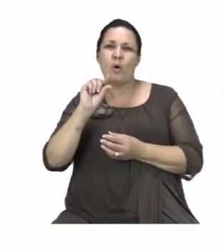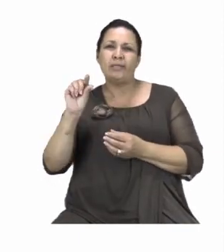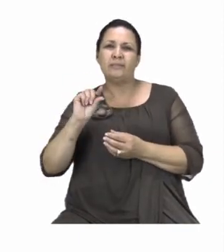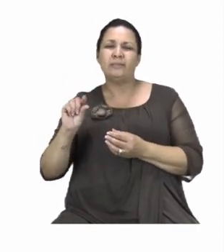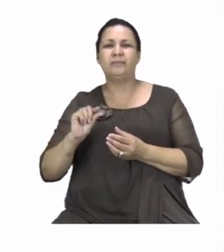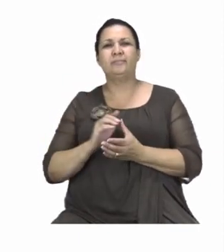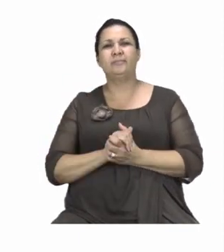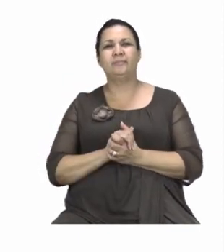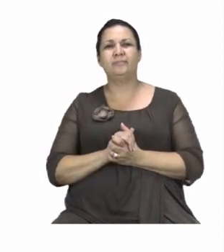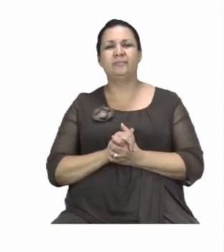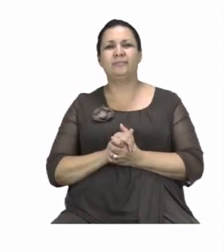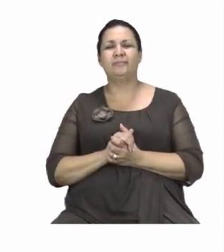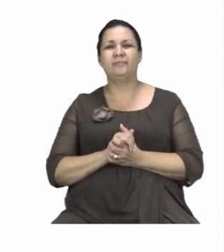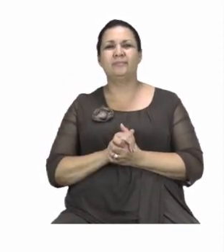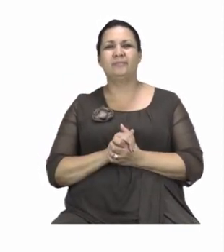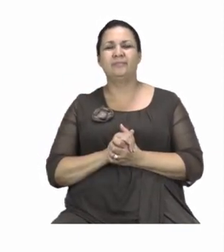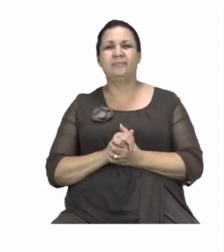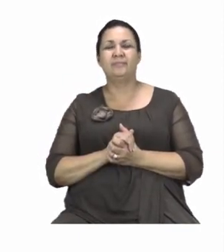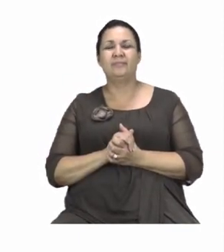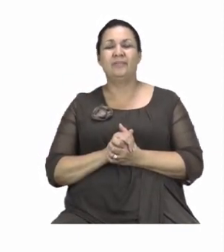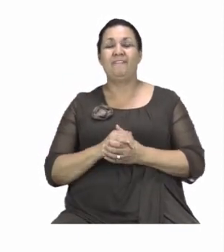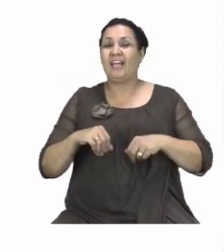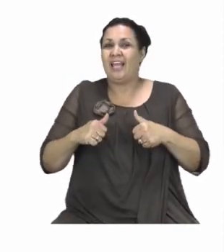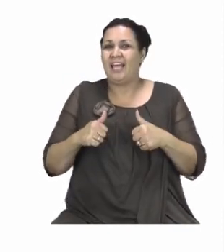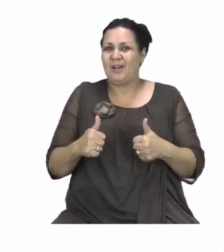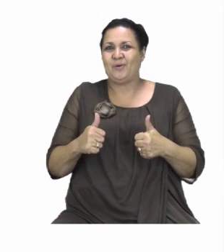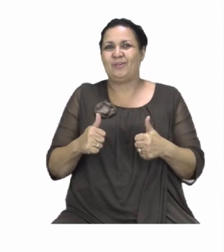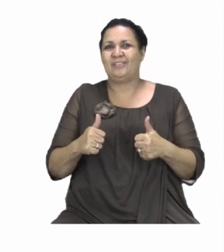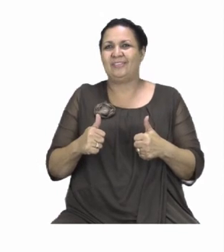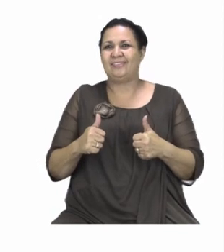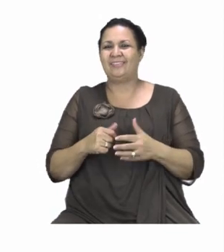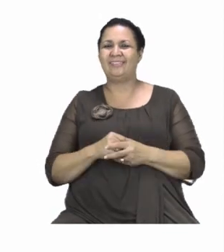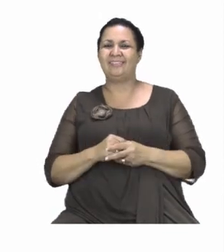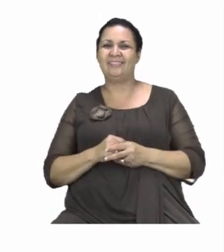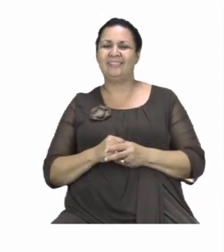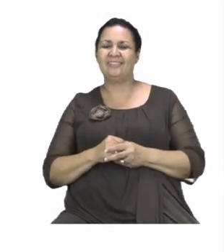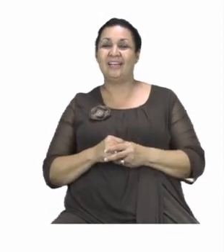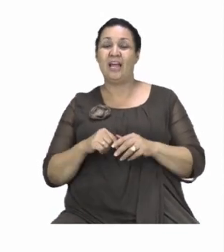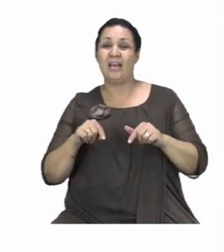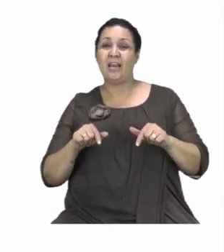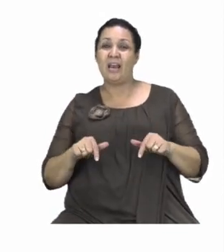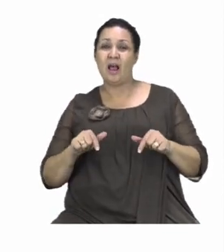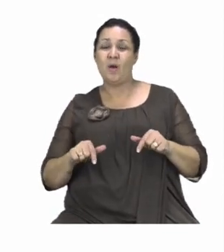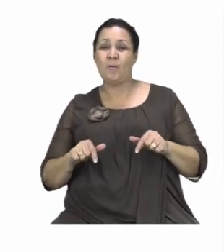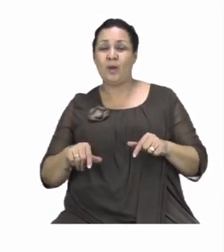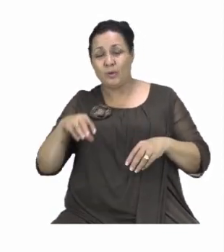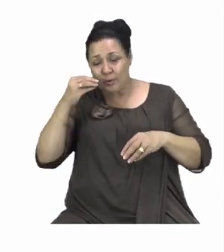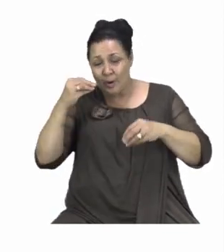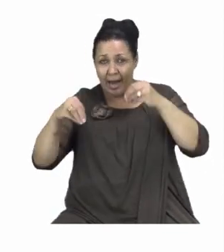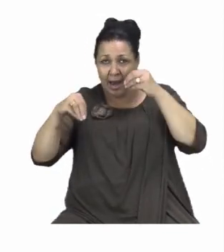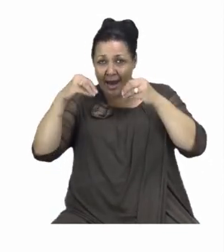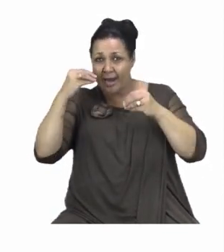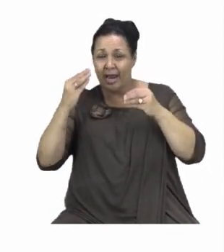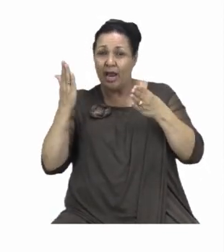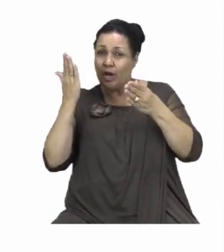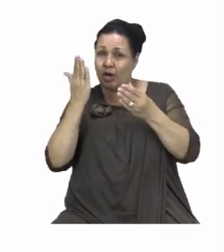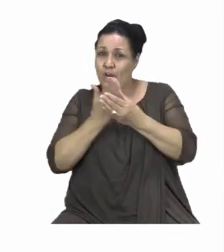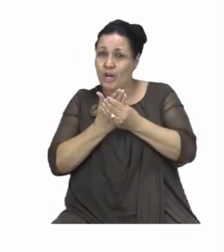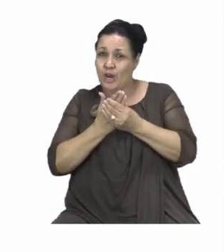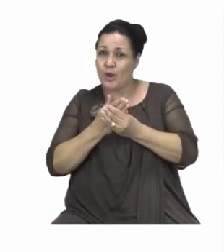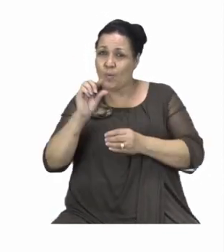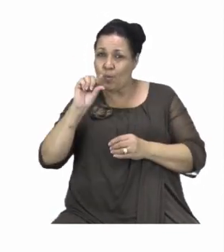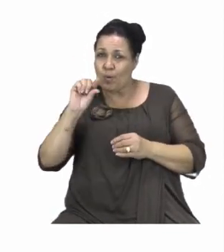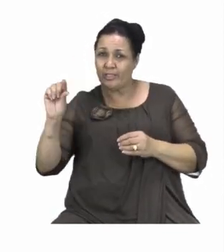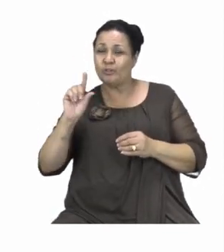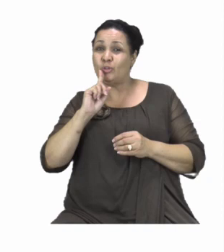Vocabulary. Very good. Now, we are going to learn some new words to say.